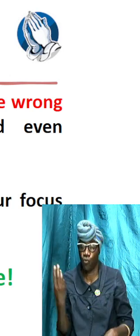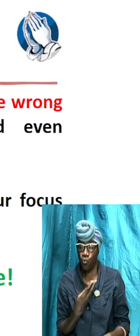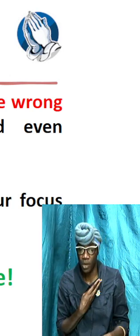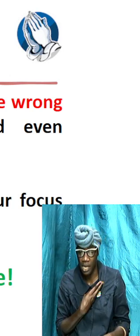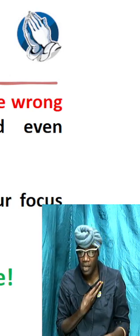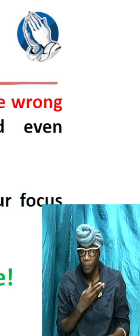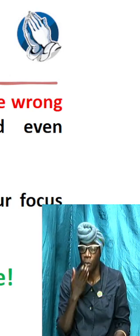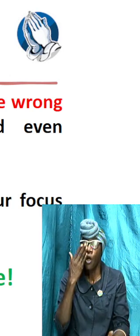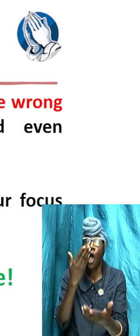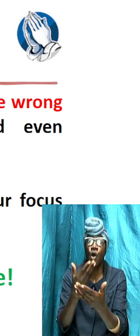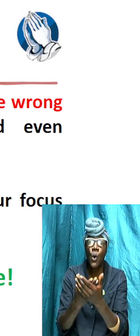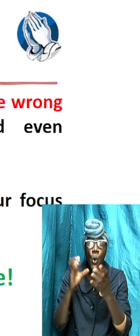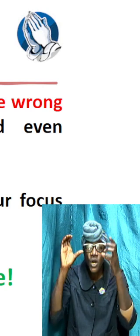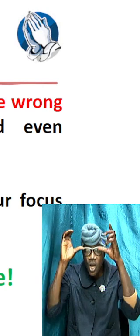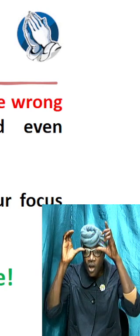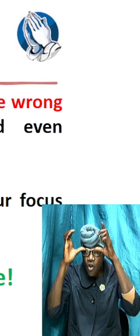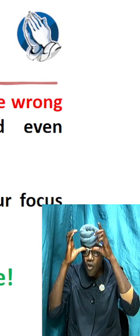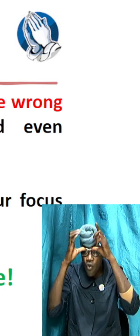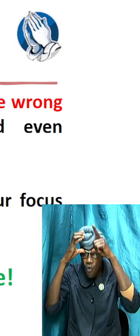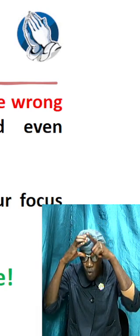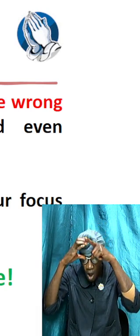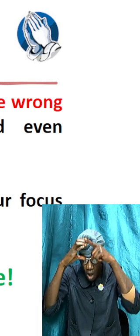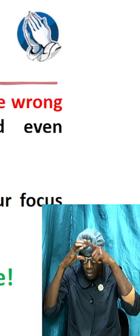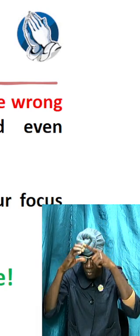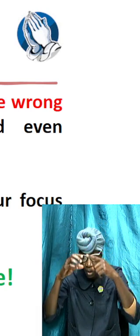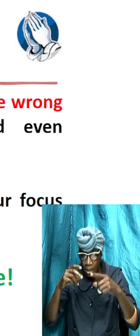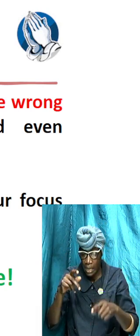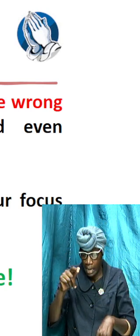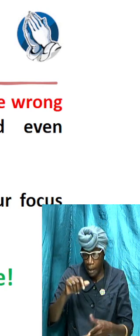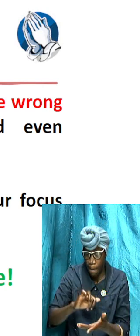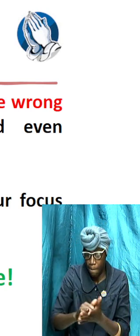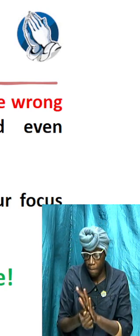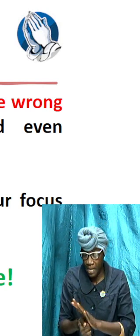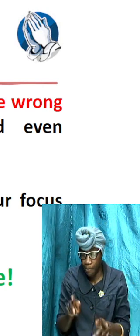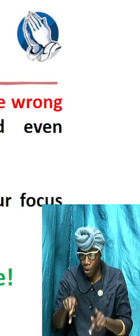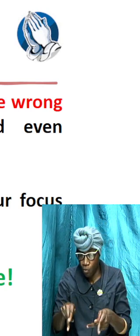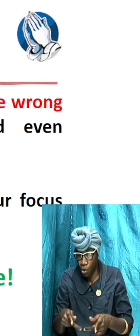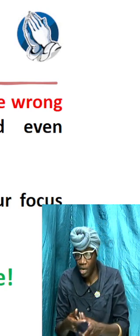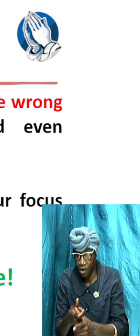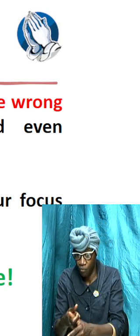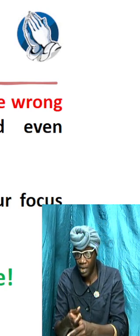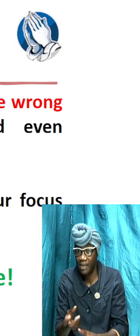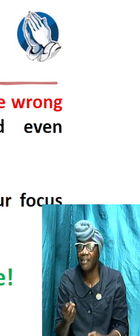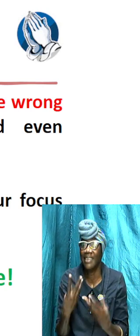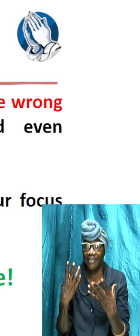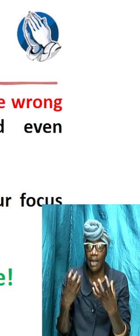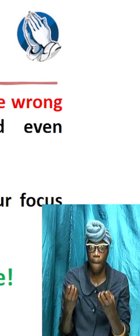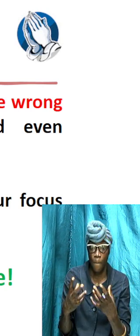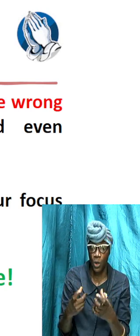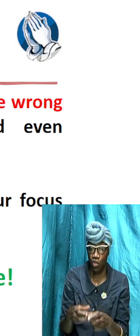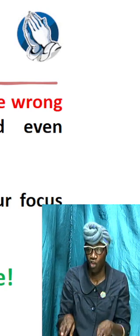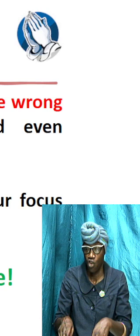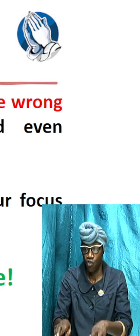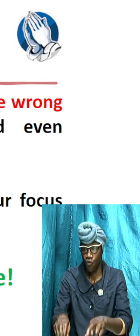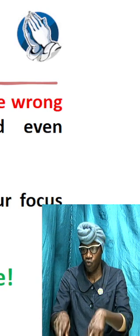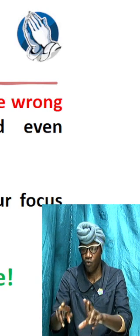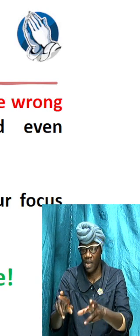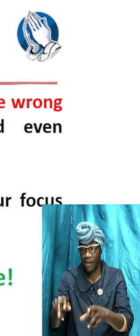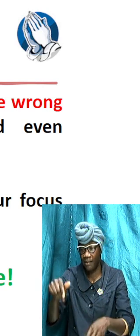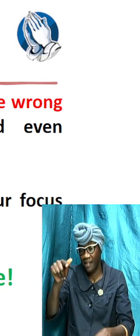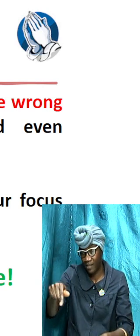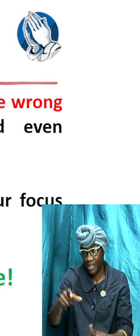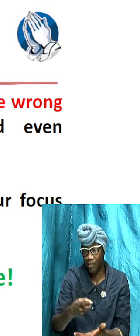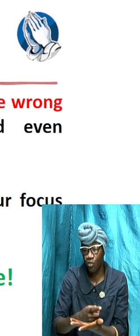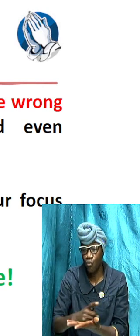in this world are running their race, amen, and we are going to see a lot of race over these few weeks, amen, even what is happening in